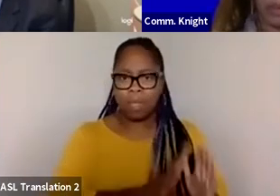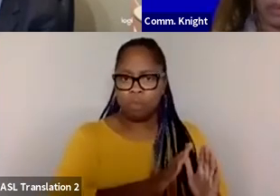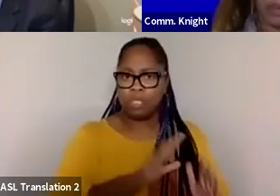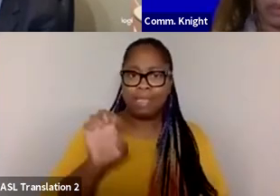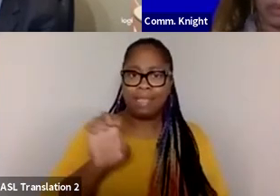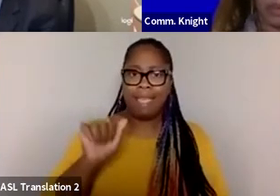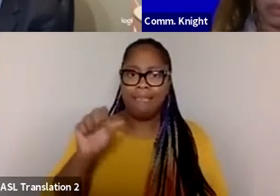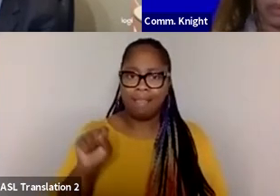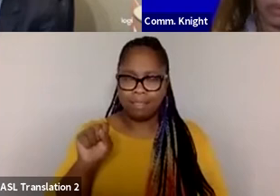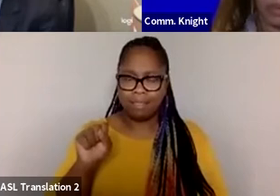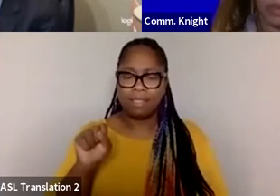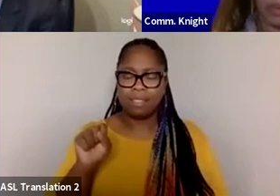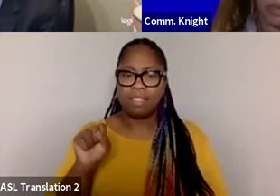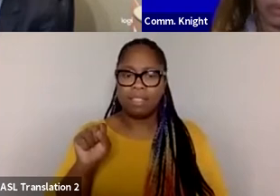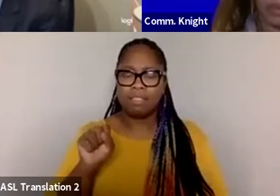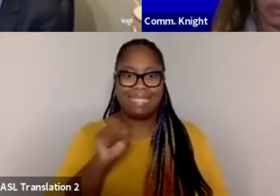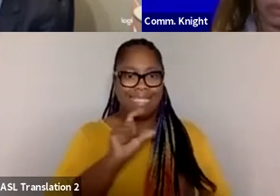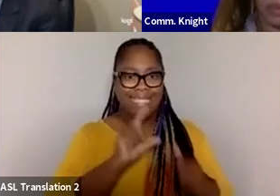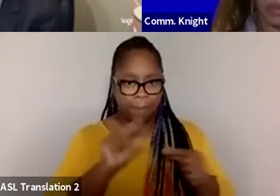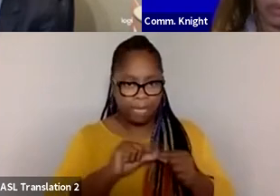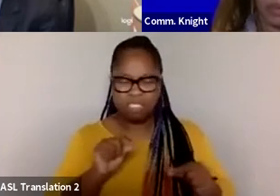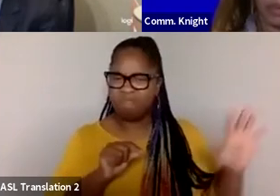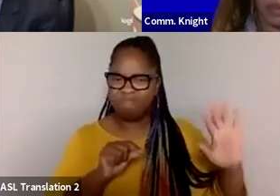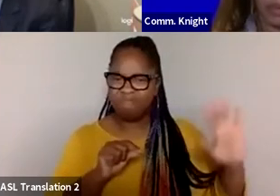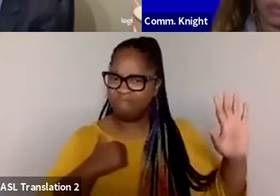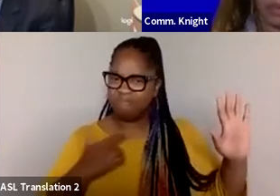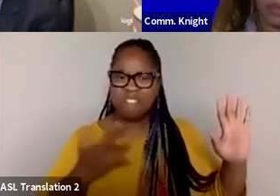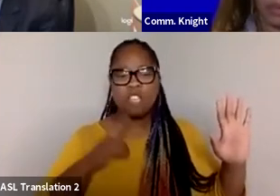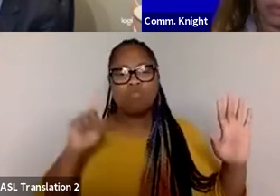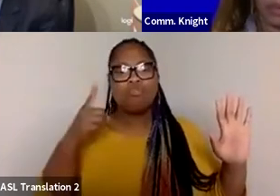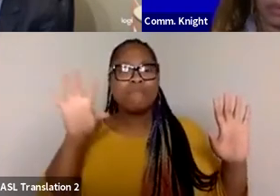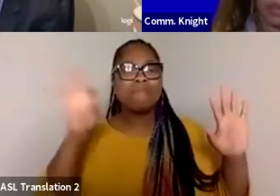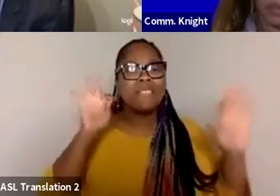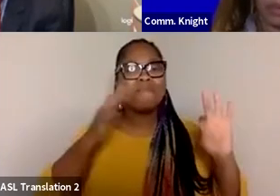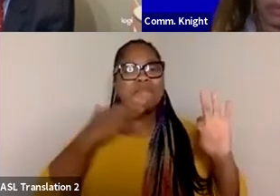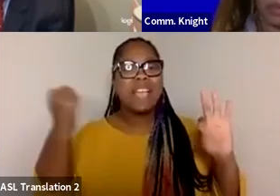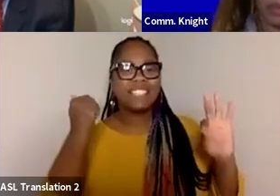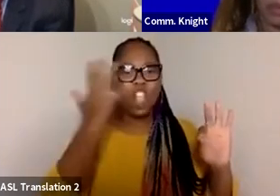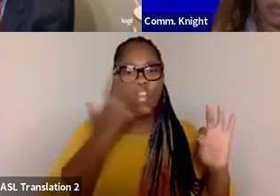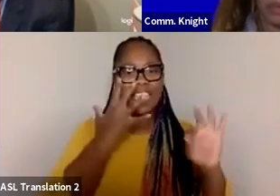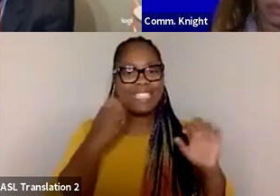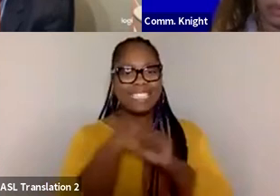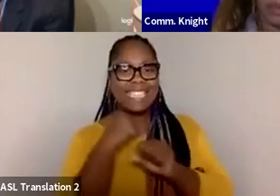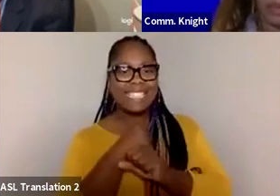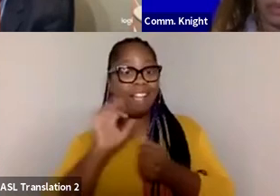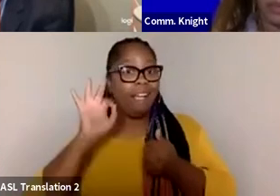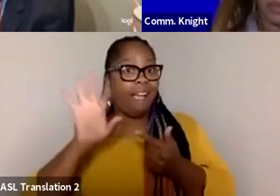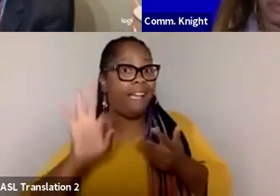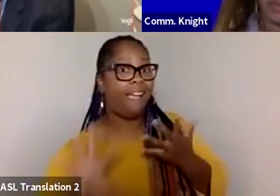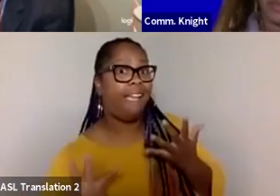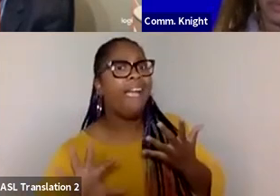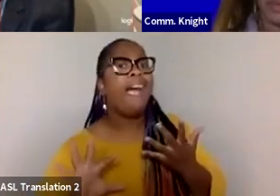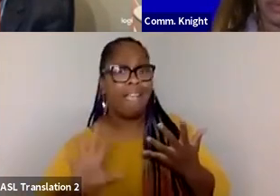EAS statements. I feel that they have cherry-picked data and presented it in such a way that